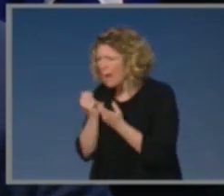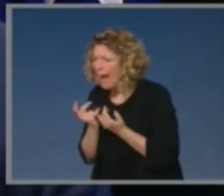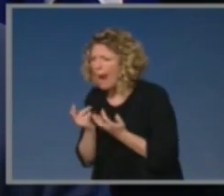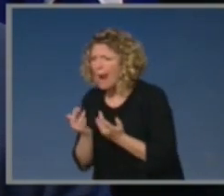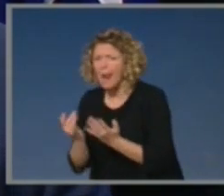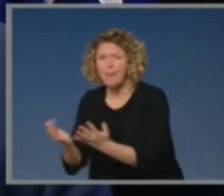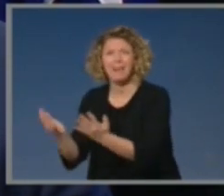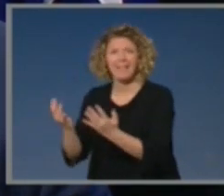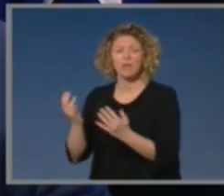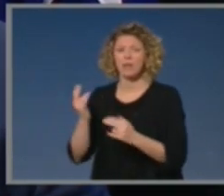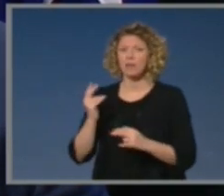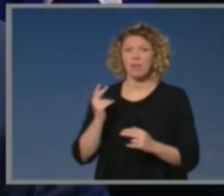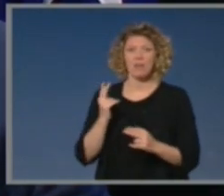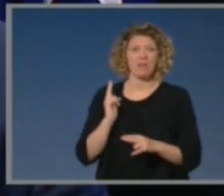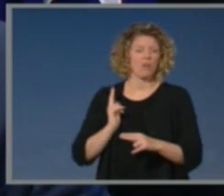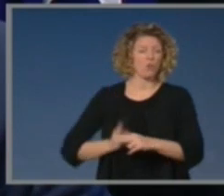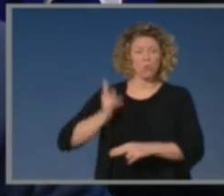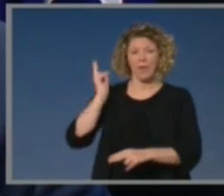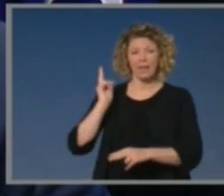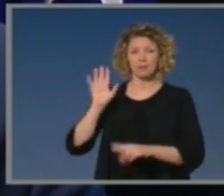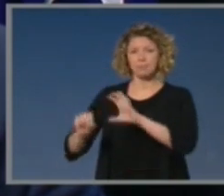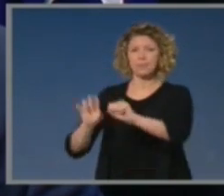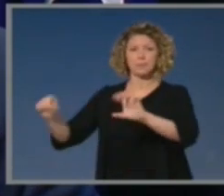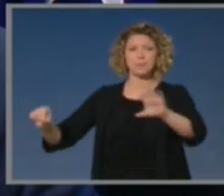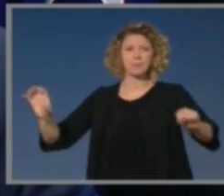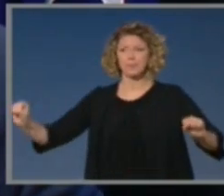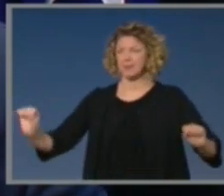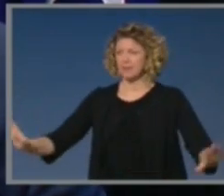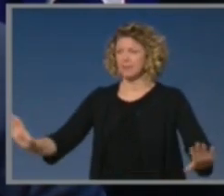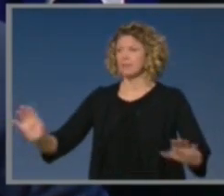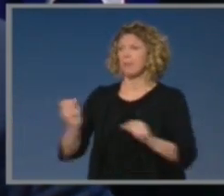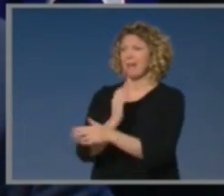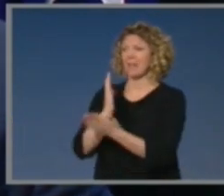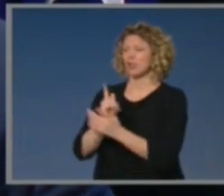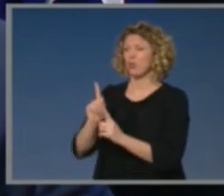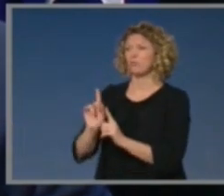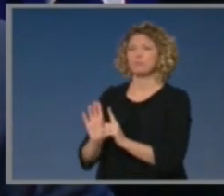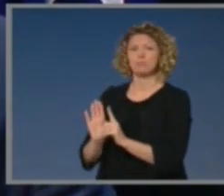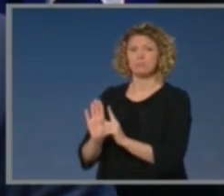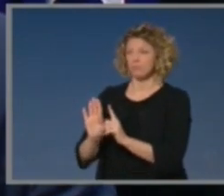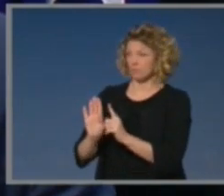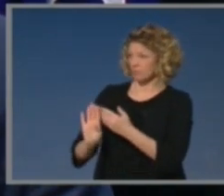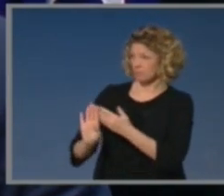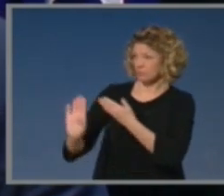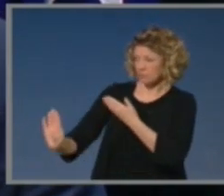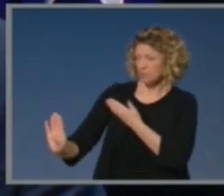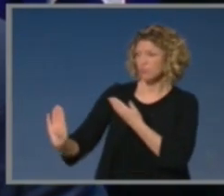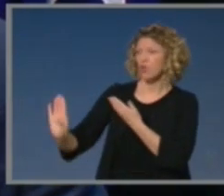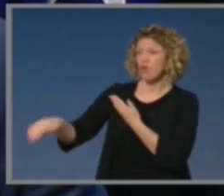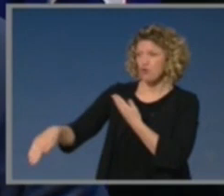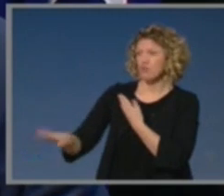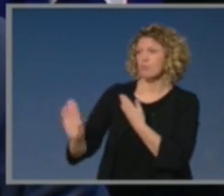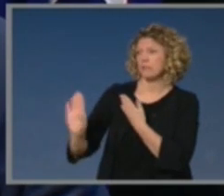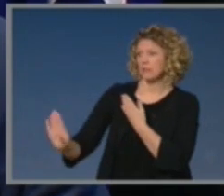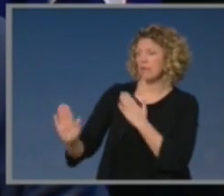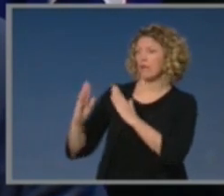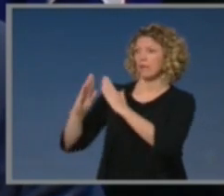with the COVID Safe app, you're all able to quickly isolate those who have come in contact with someone who's